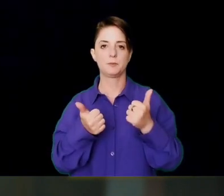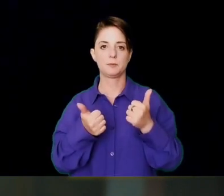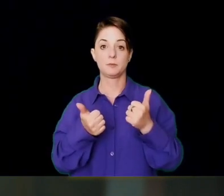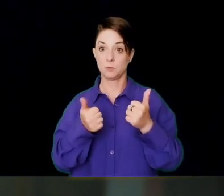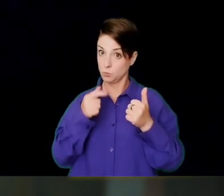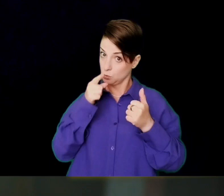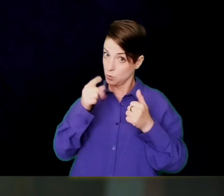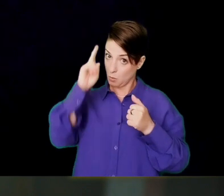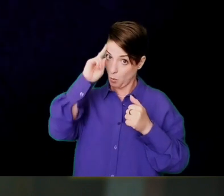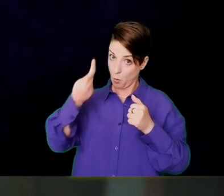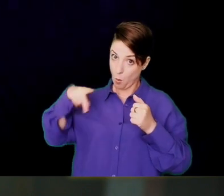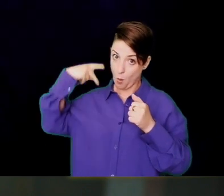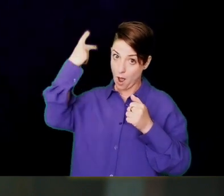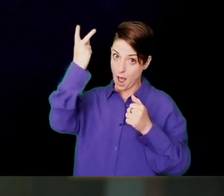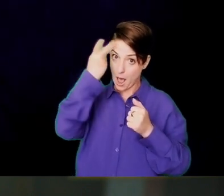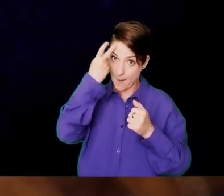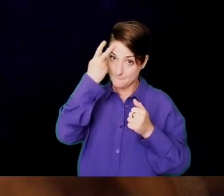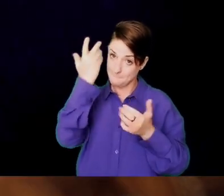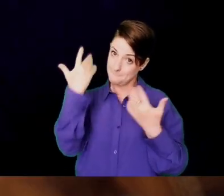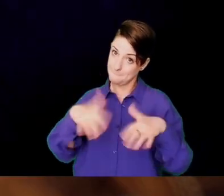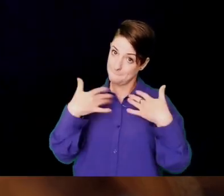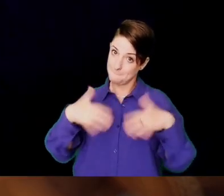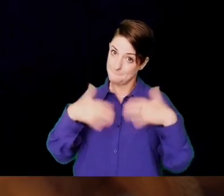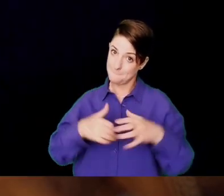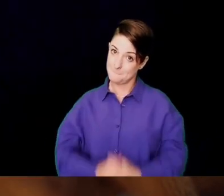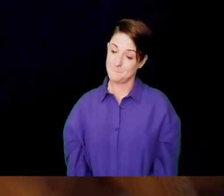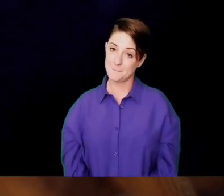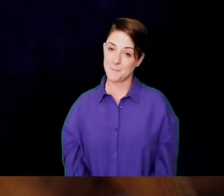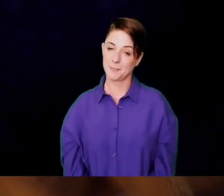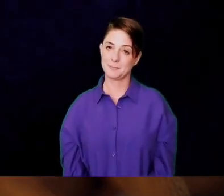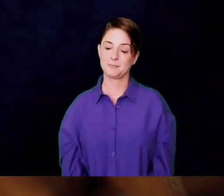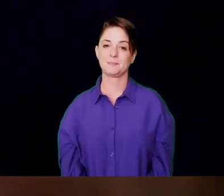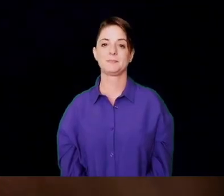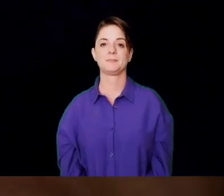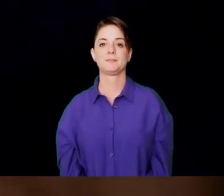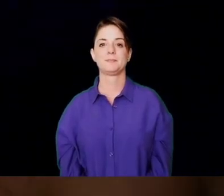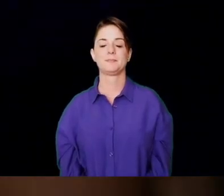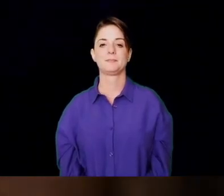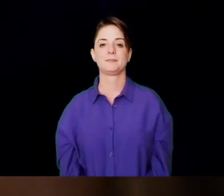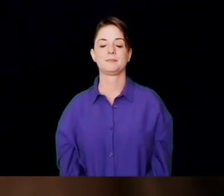You've come a long way then.